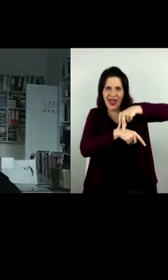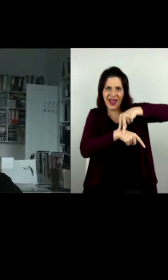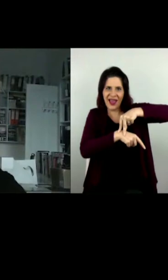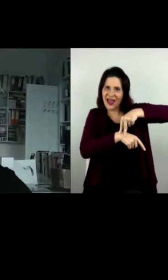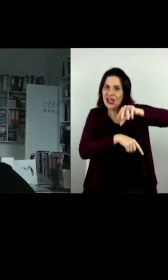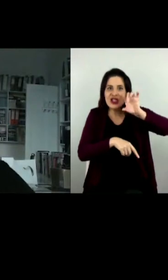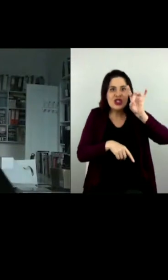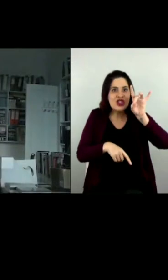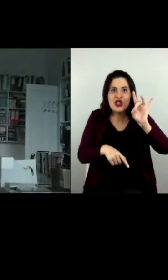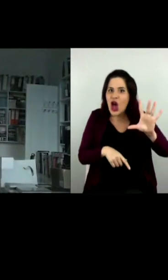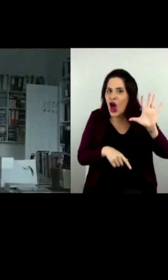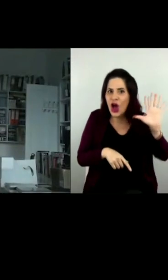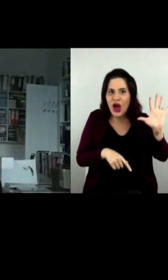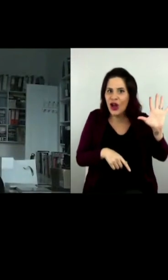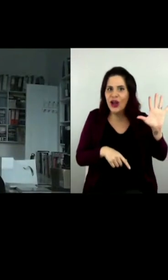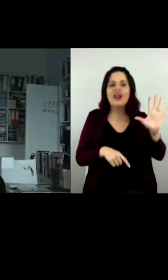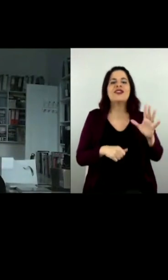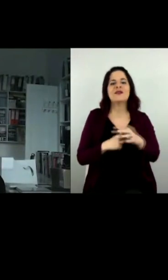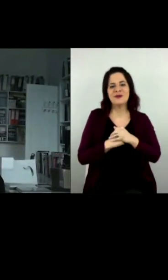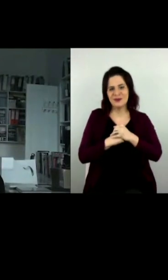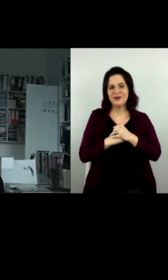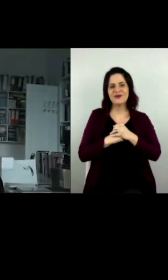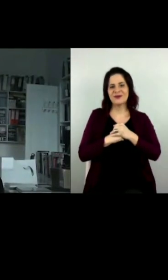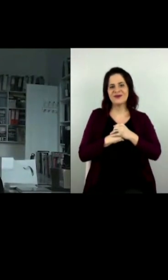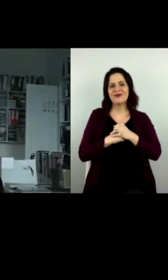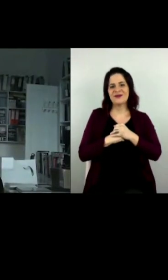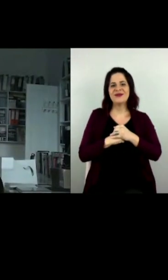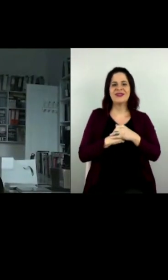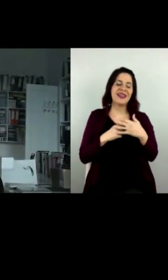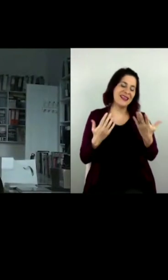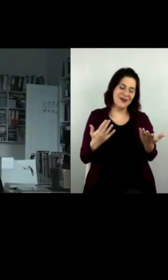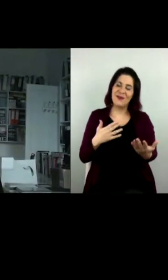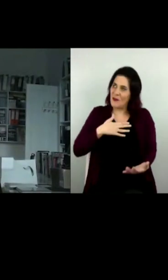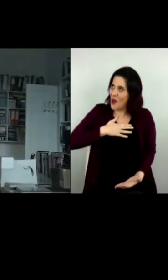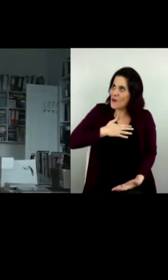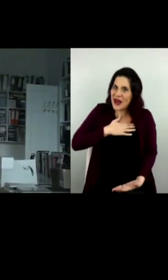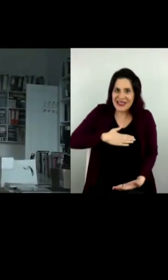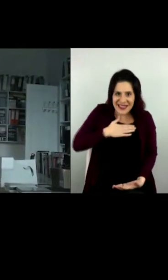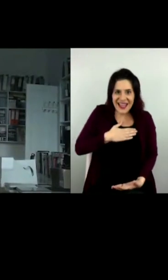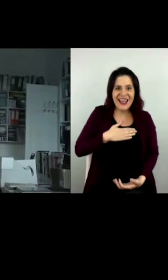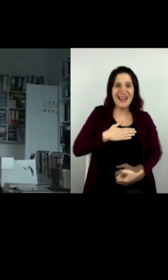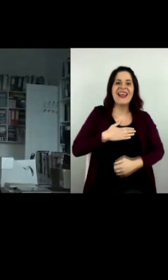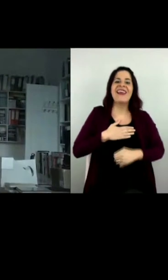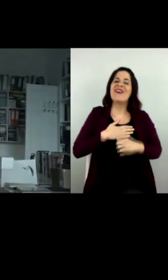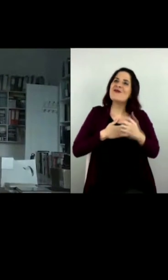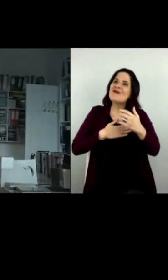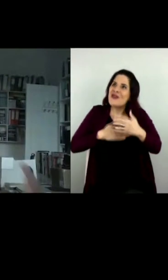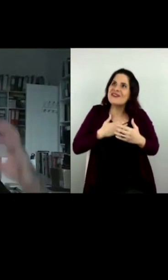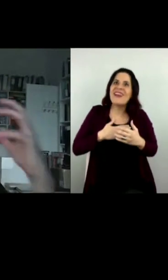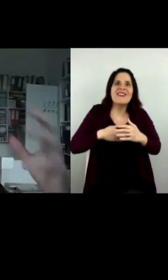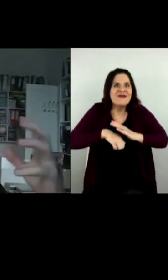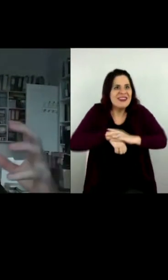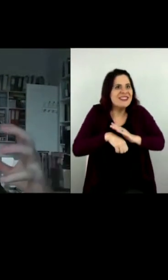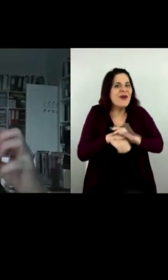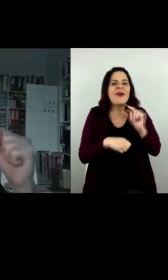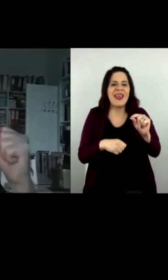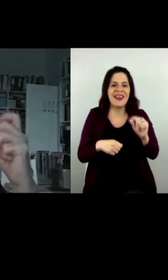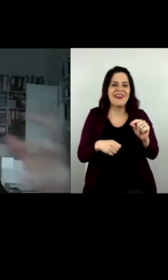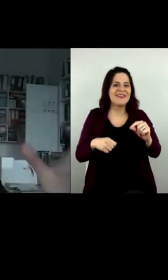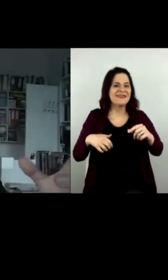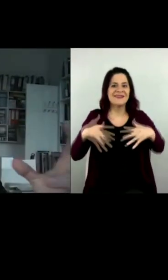all. And the joy, Amir, of making a film in that way with nothing, just